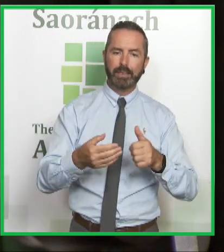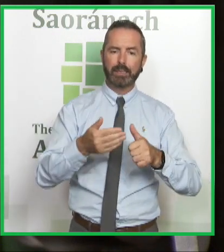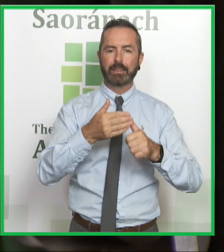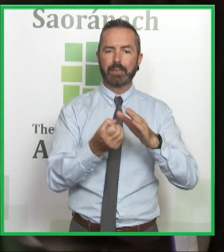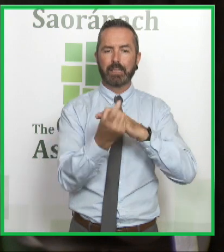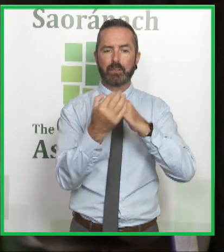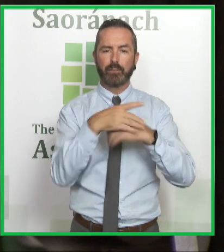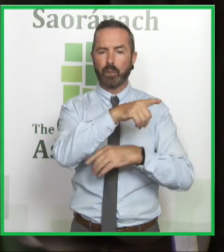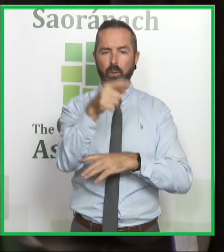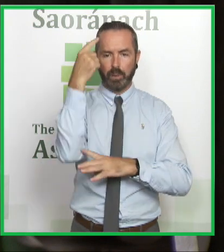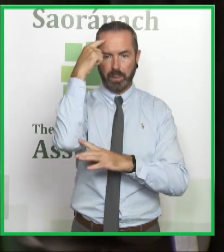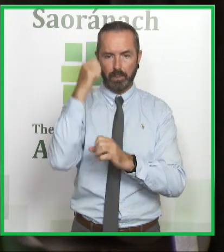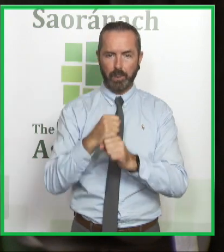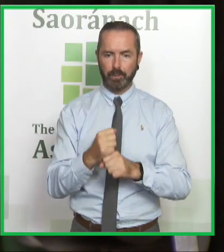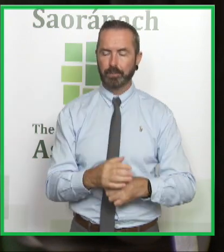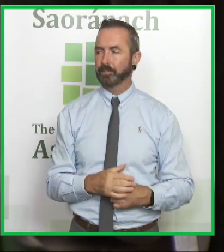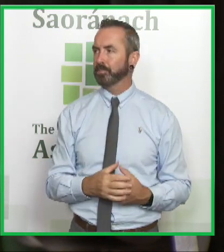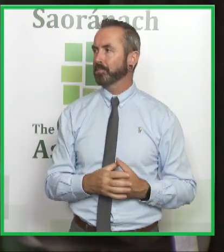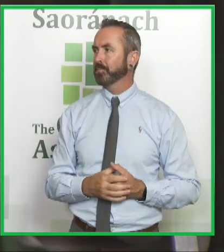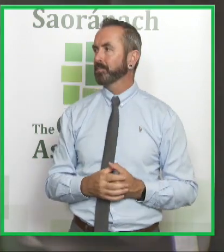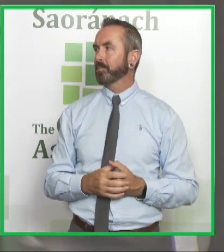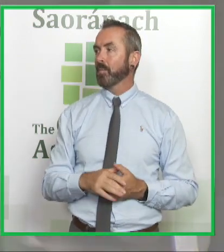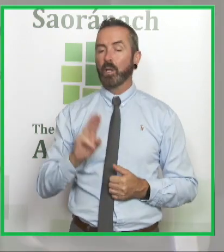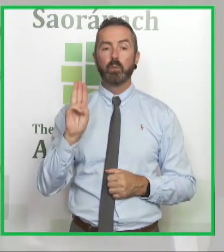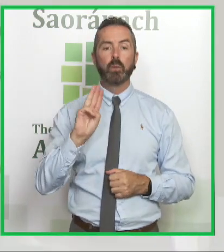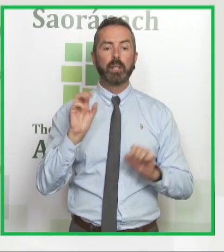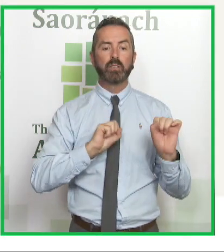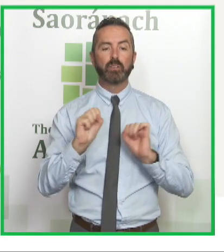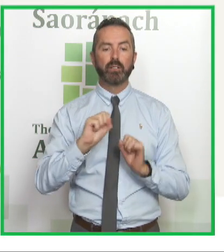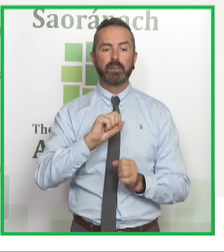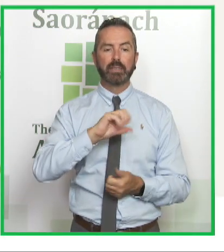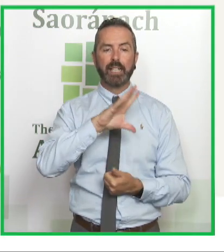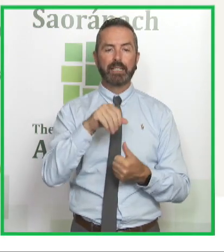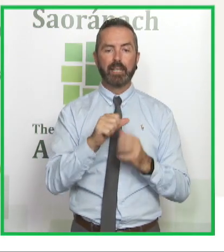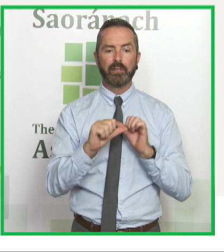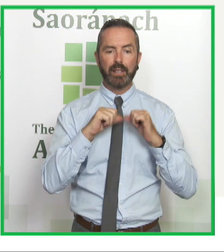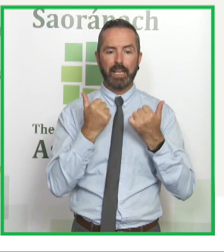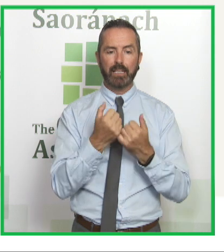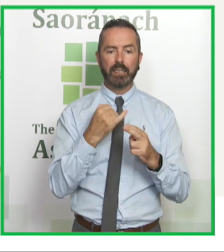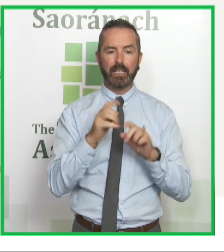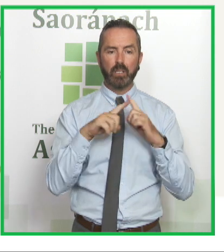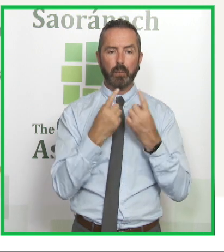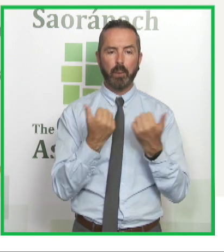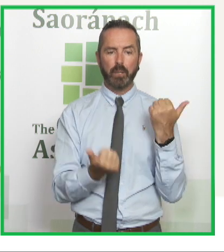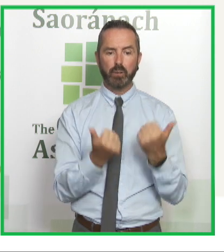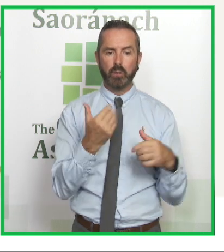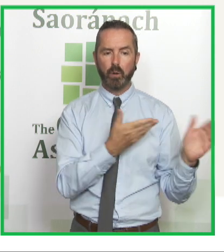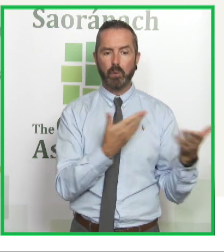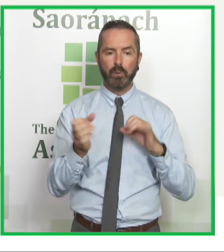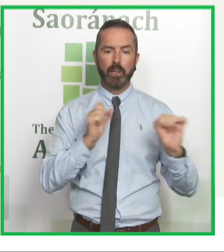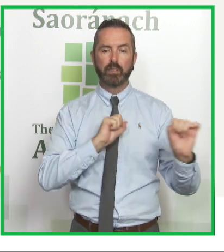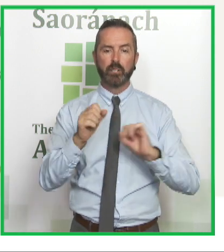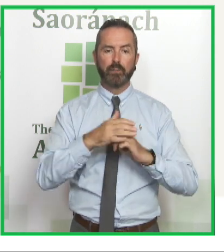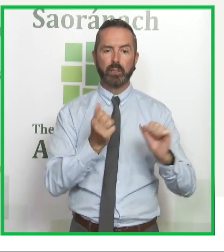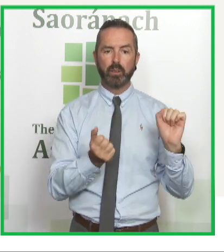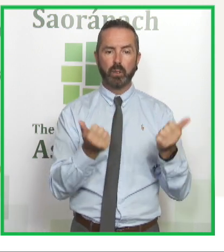consider. The Probation Service is an executive agency within the Department of Justice. We provide services to the courts and the